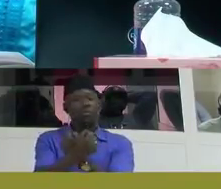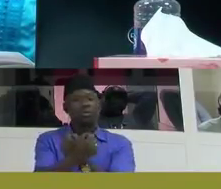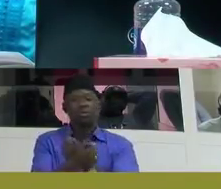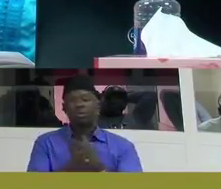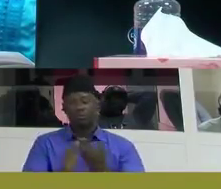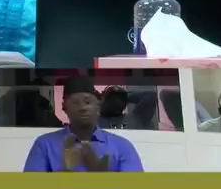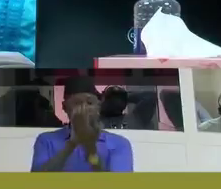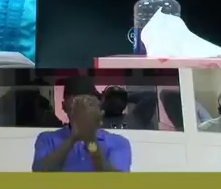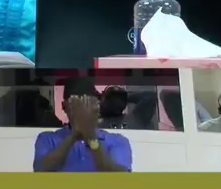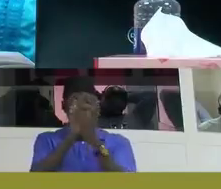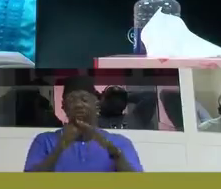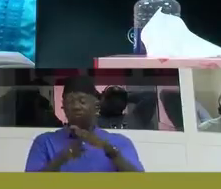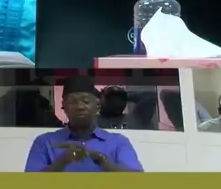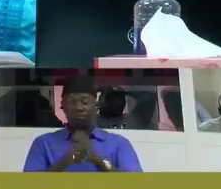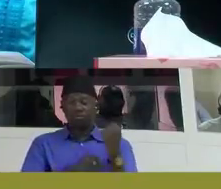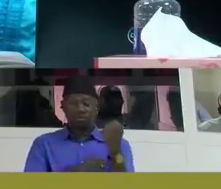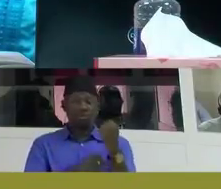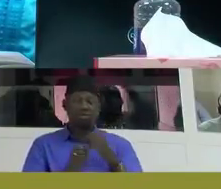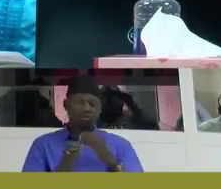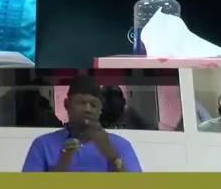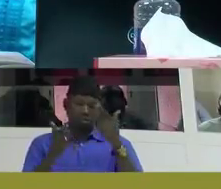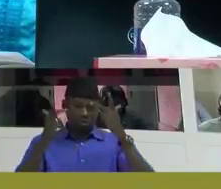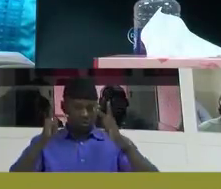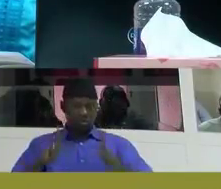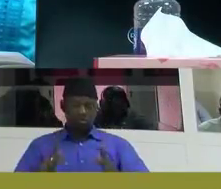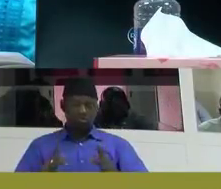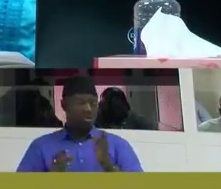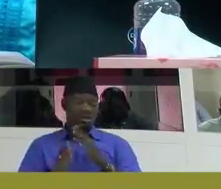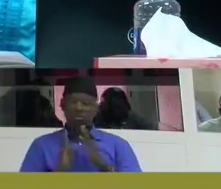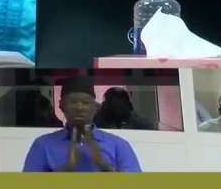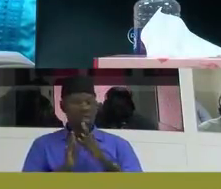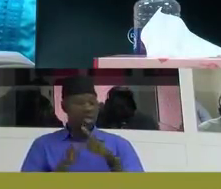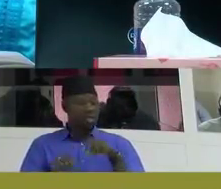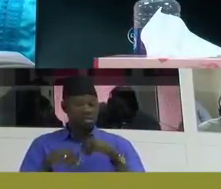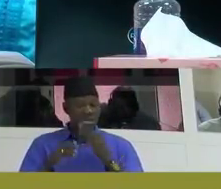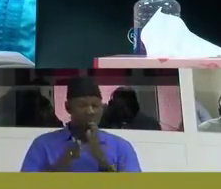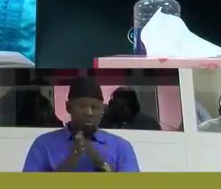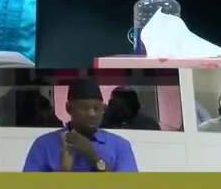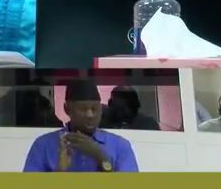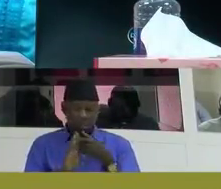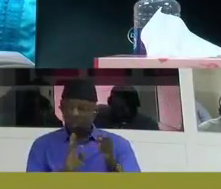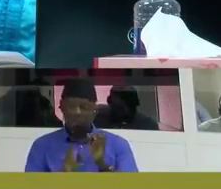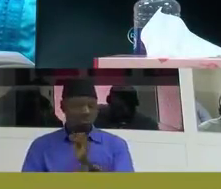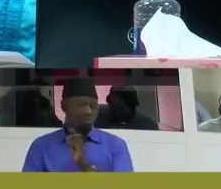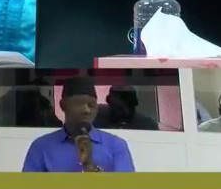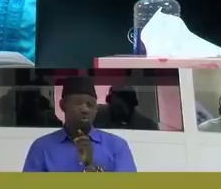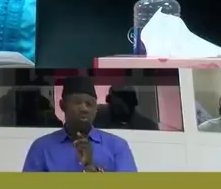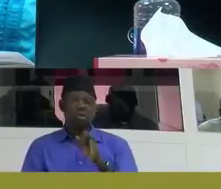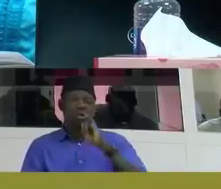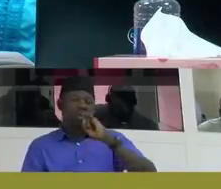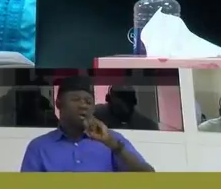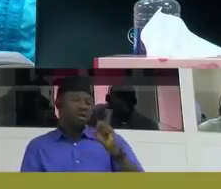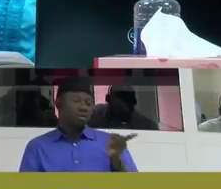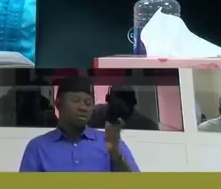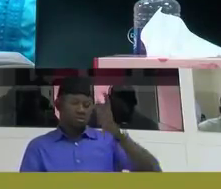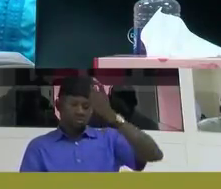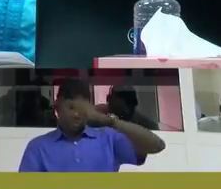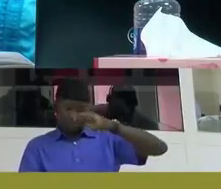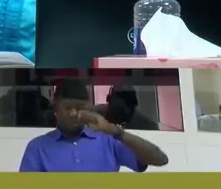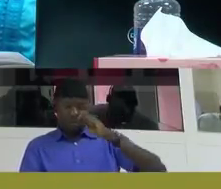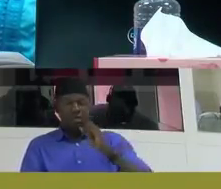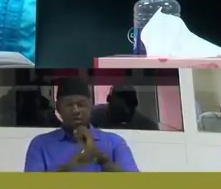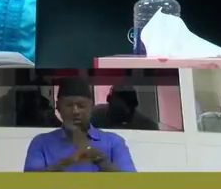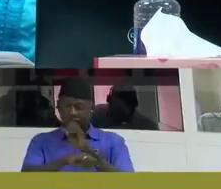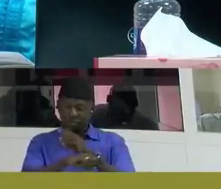full force of the law without compromise. Mm-hmm. The Inspector General of Police is hereby advising the general public